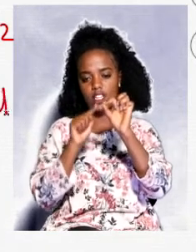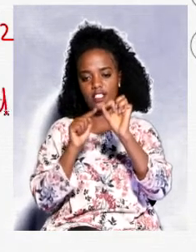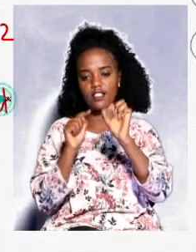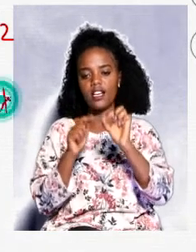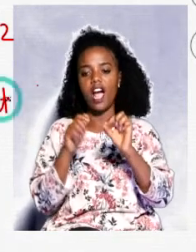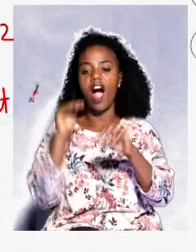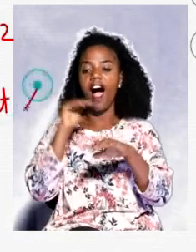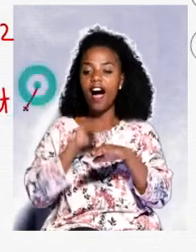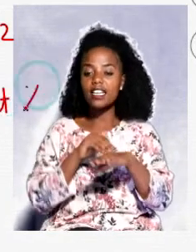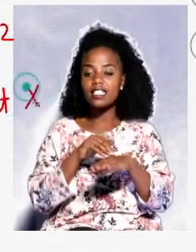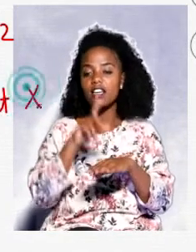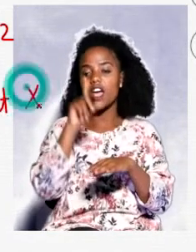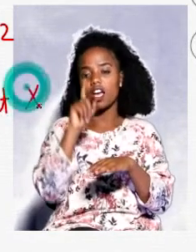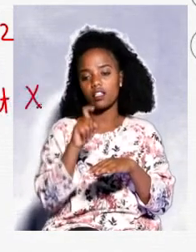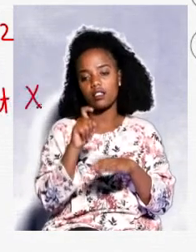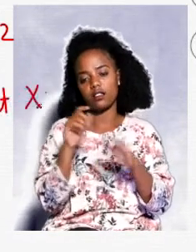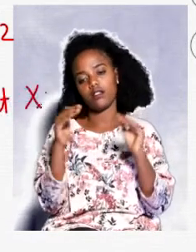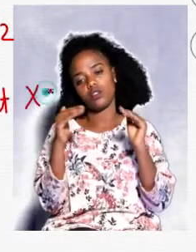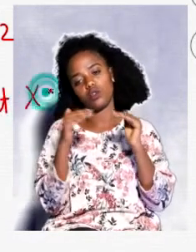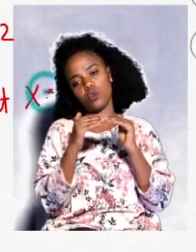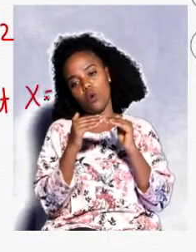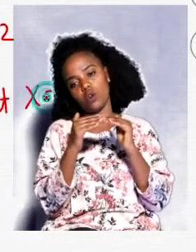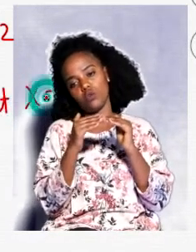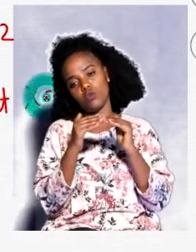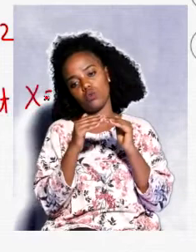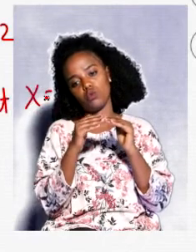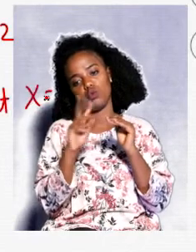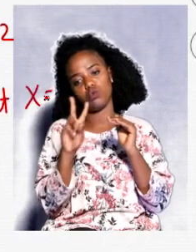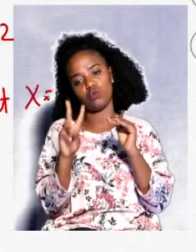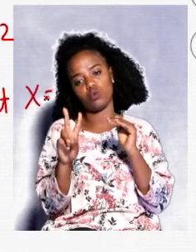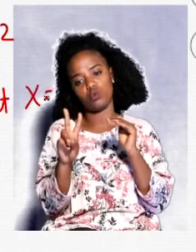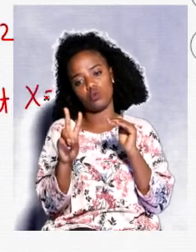at x is equal to